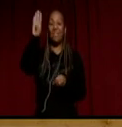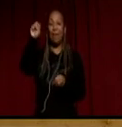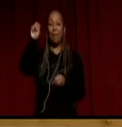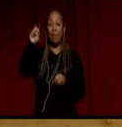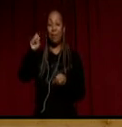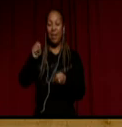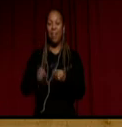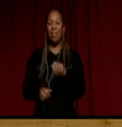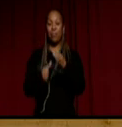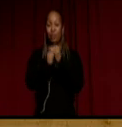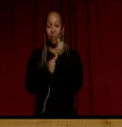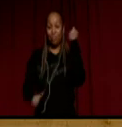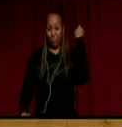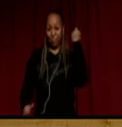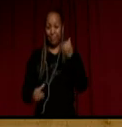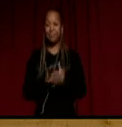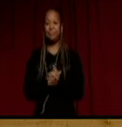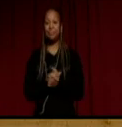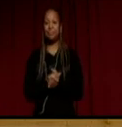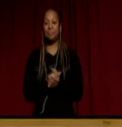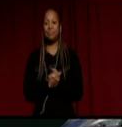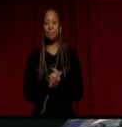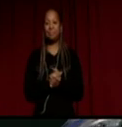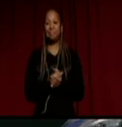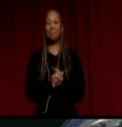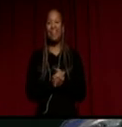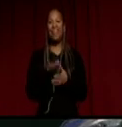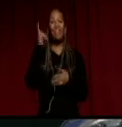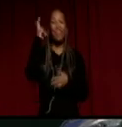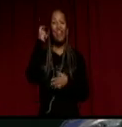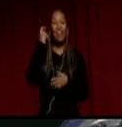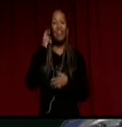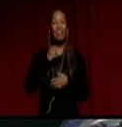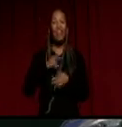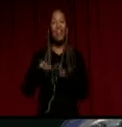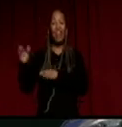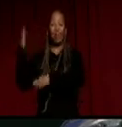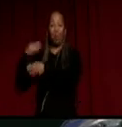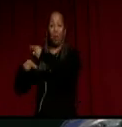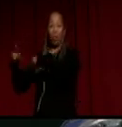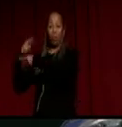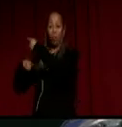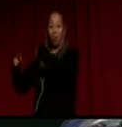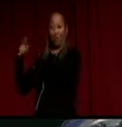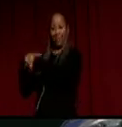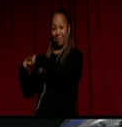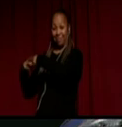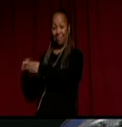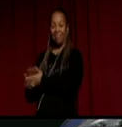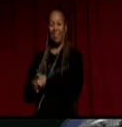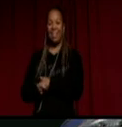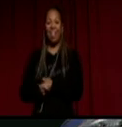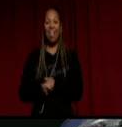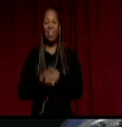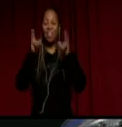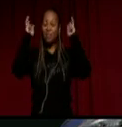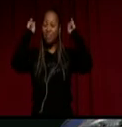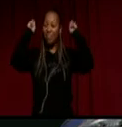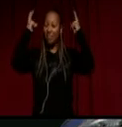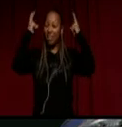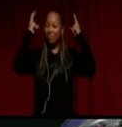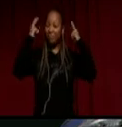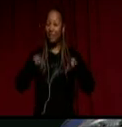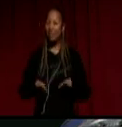good bowel movements. All right. So you heard that. I hope you go back and rewind it. Now, there is a theory